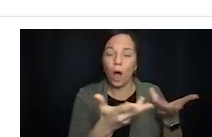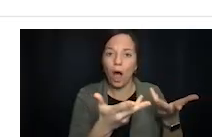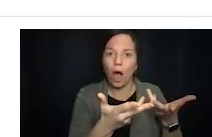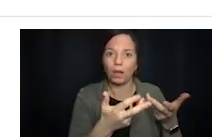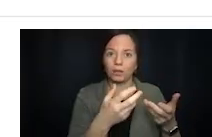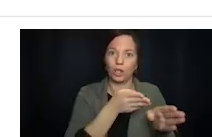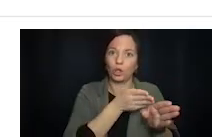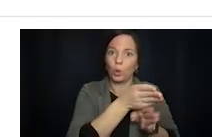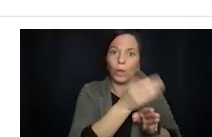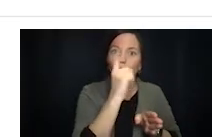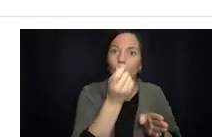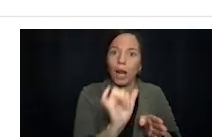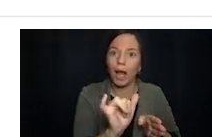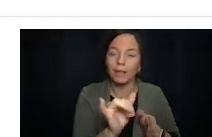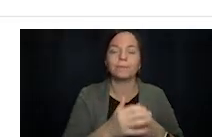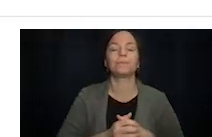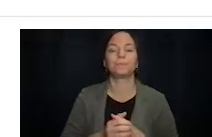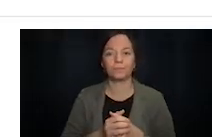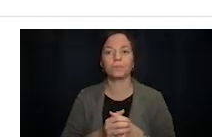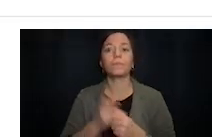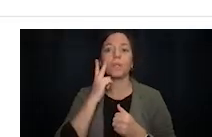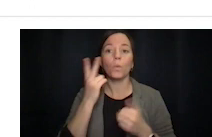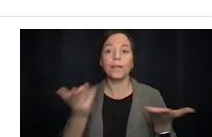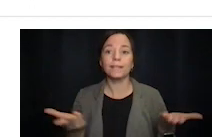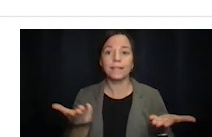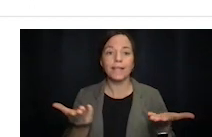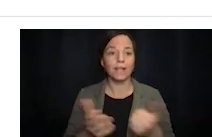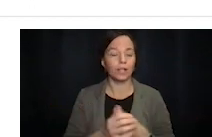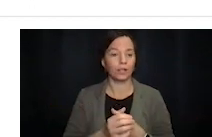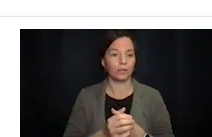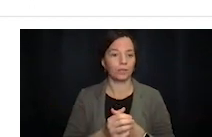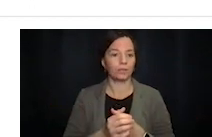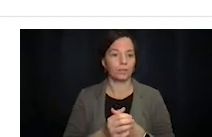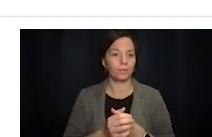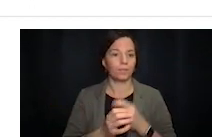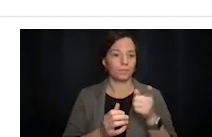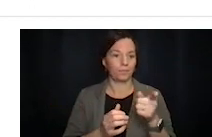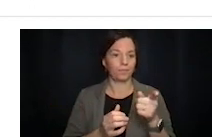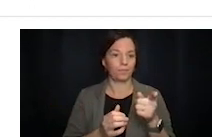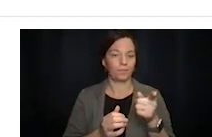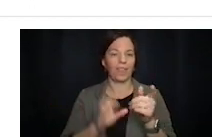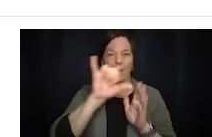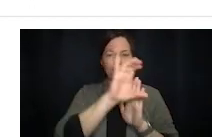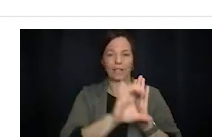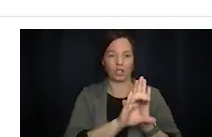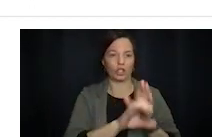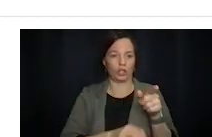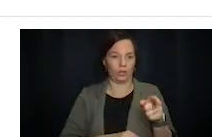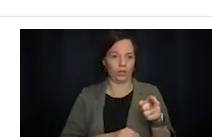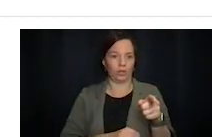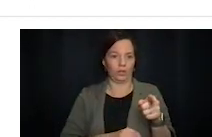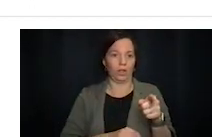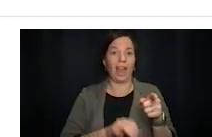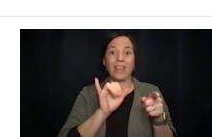career. We see here in the figure 9 here, factors most likely to increase the probability of